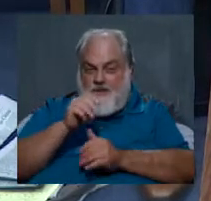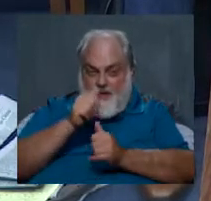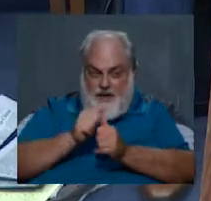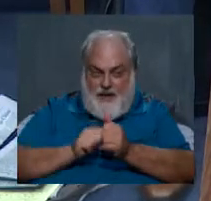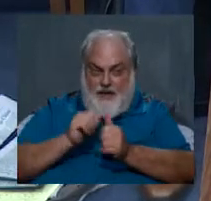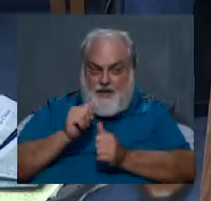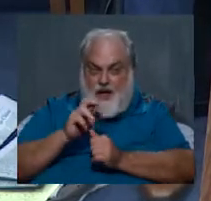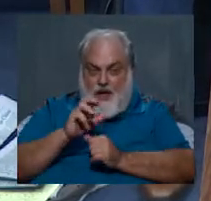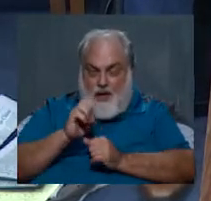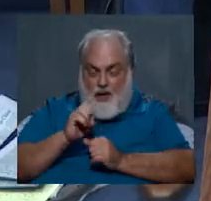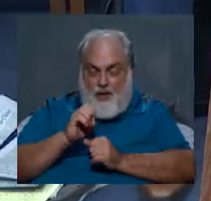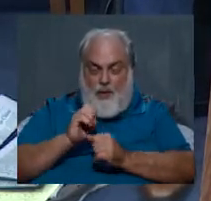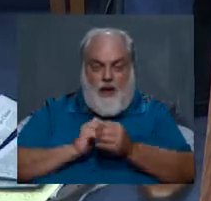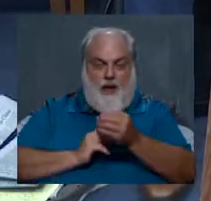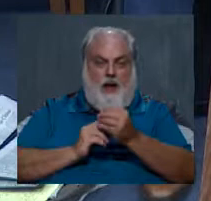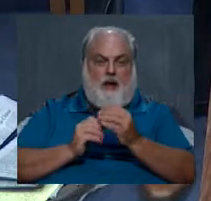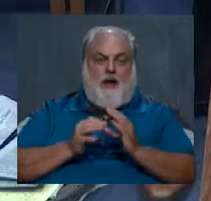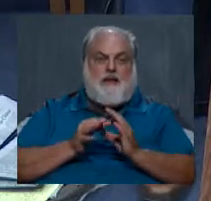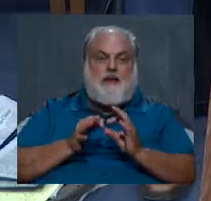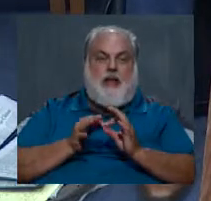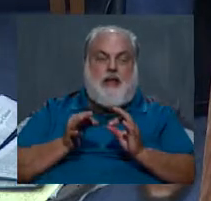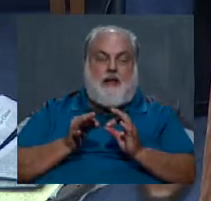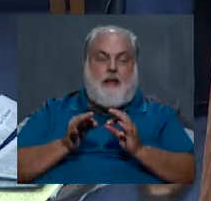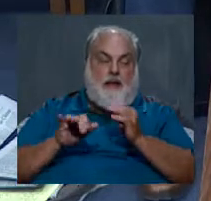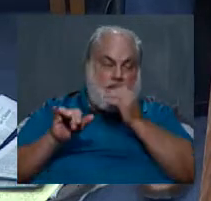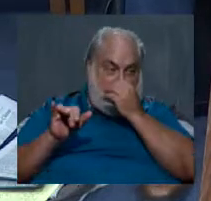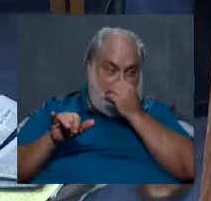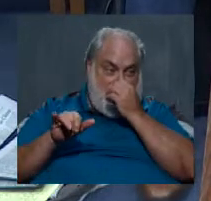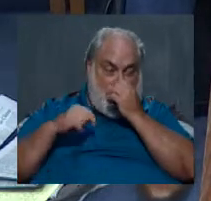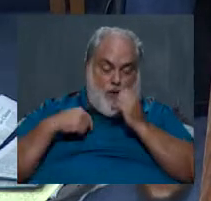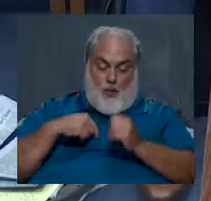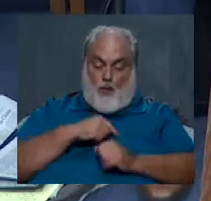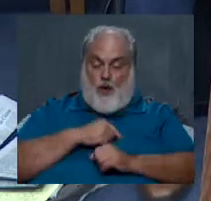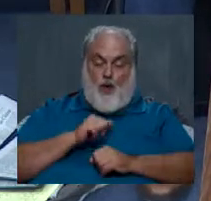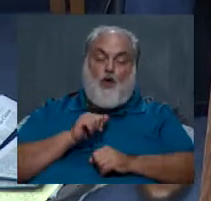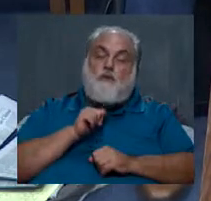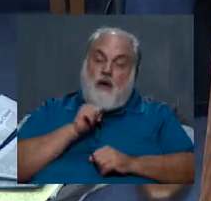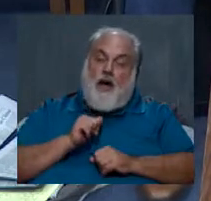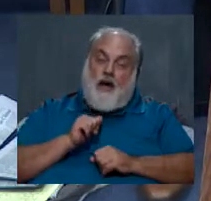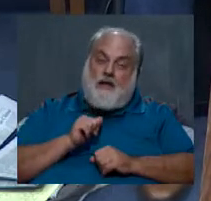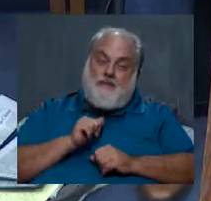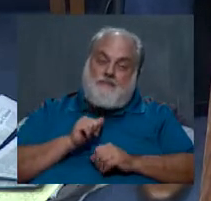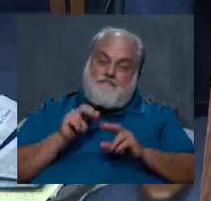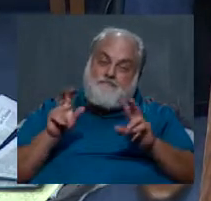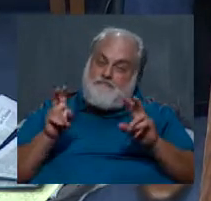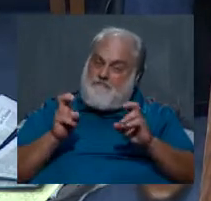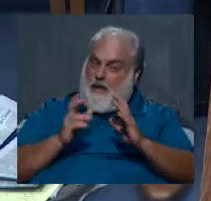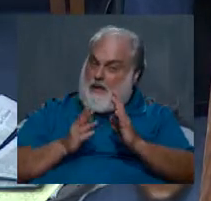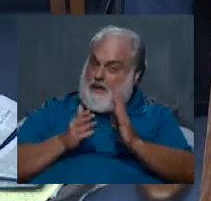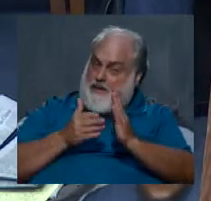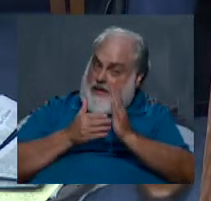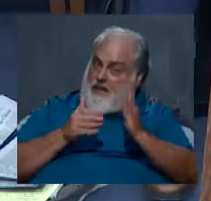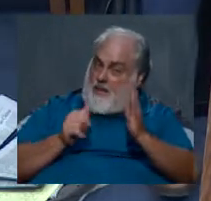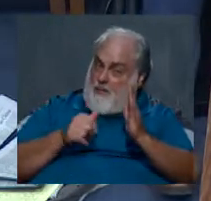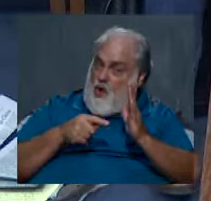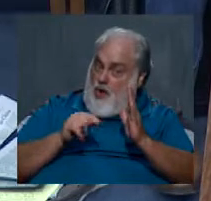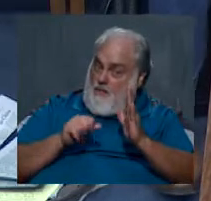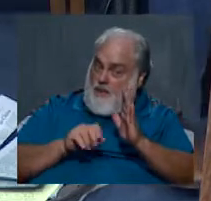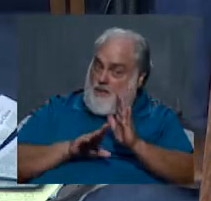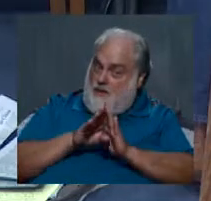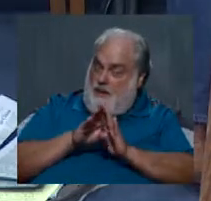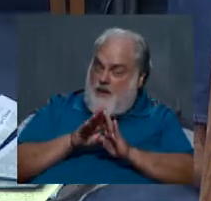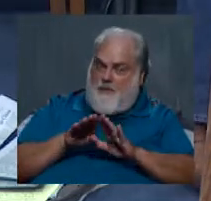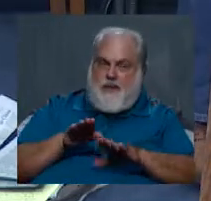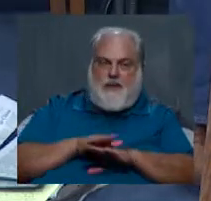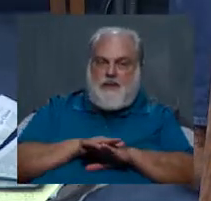I would like to say, I think I can safely say that we are not against multifamily residential development. We just